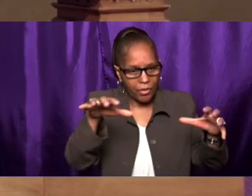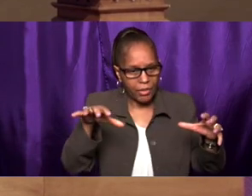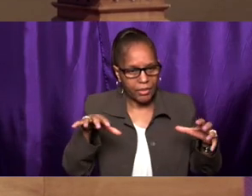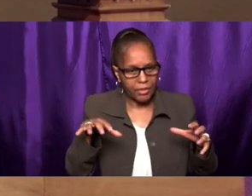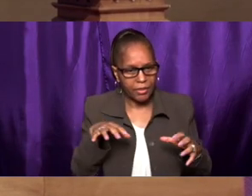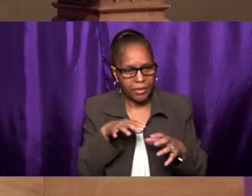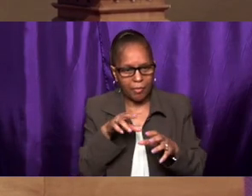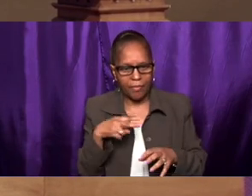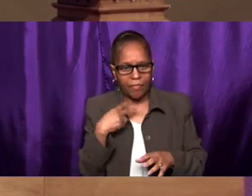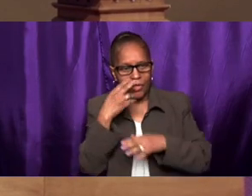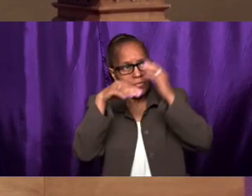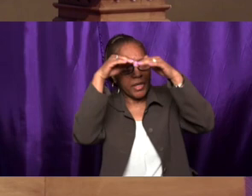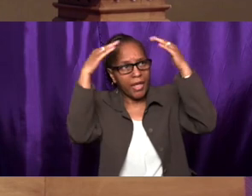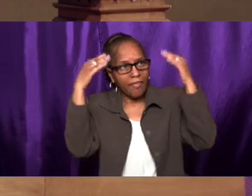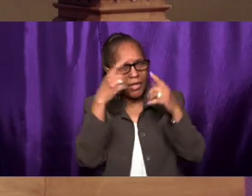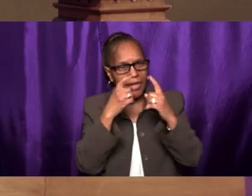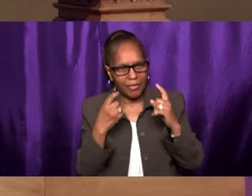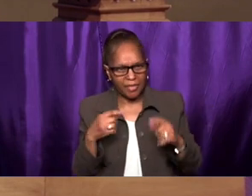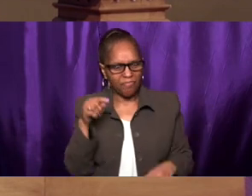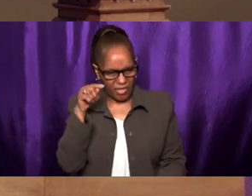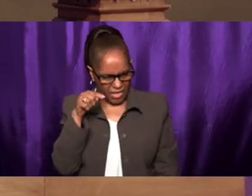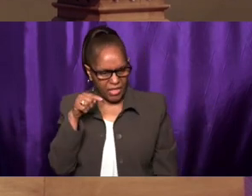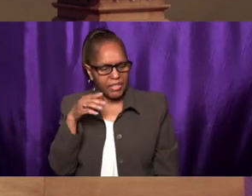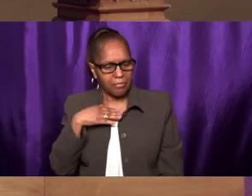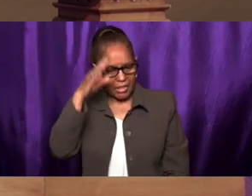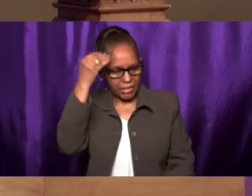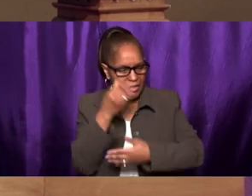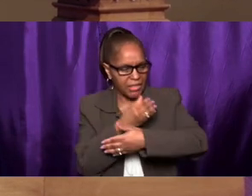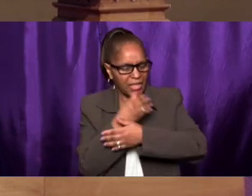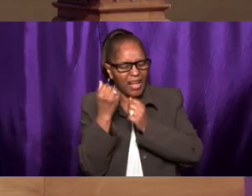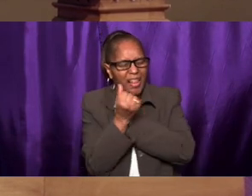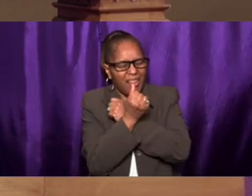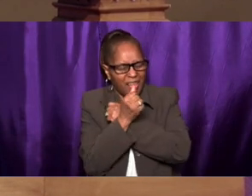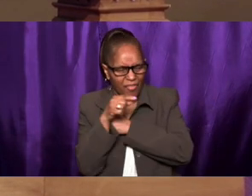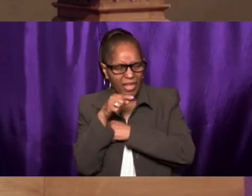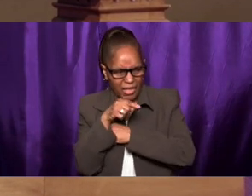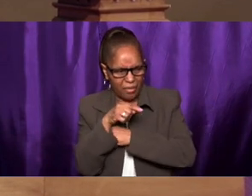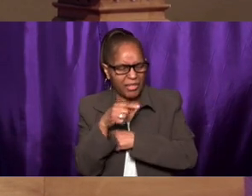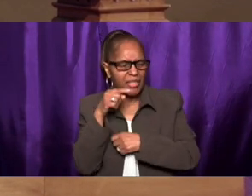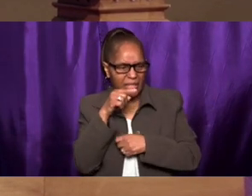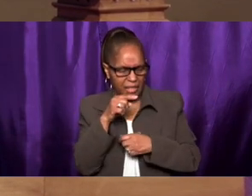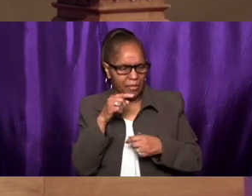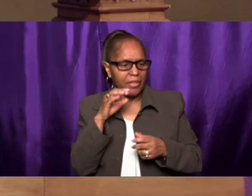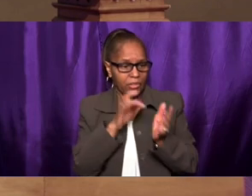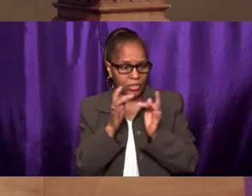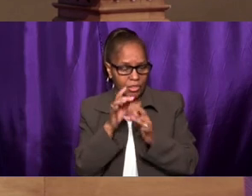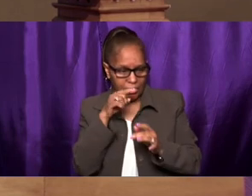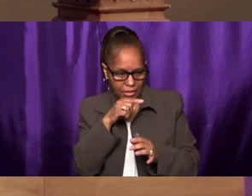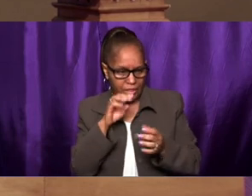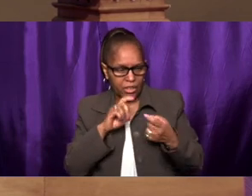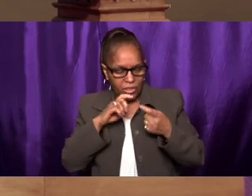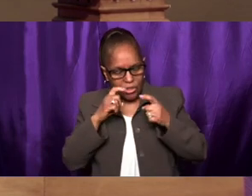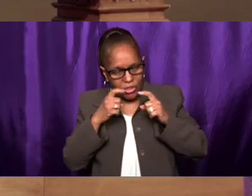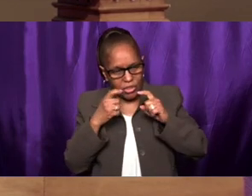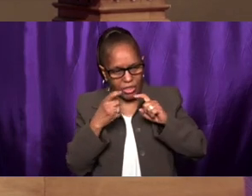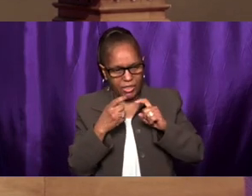heaven came and said, this is my son. I love him. This is him. Transfiguration. It got so good